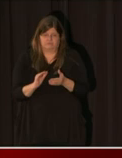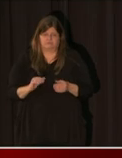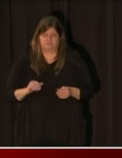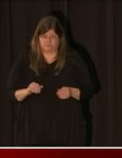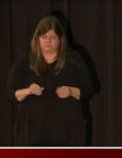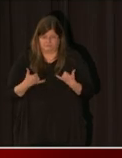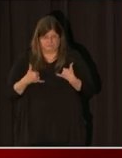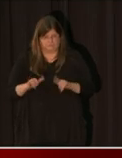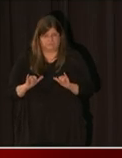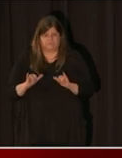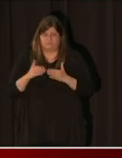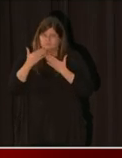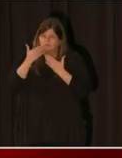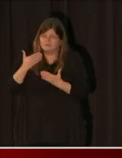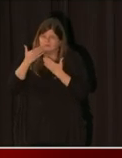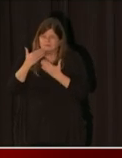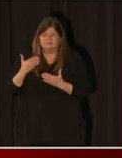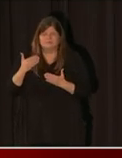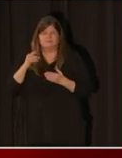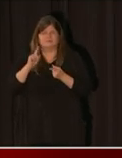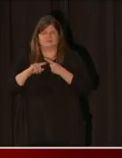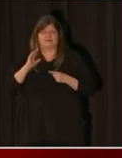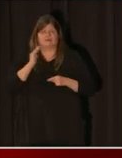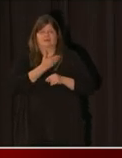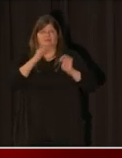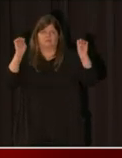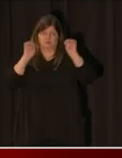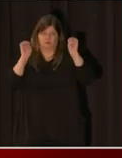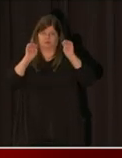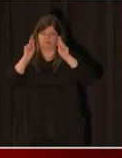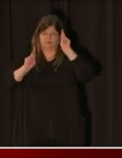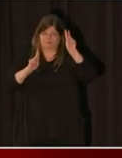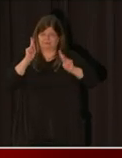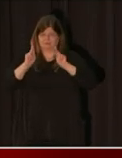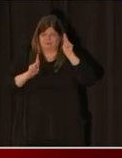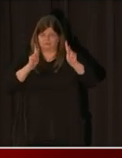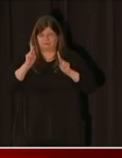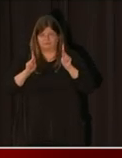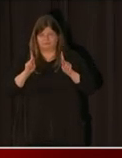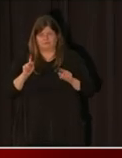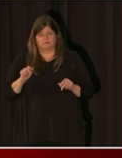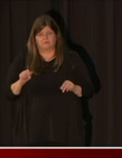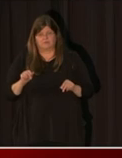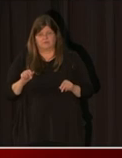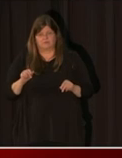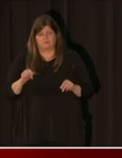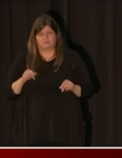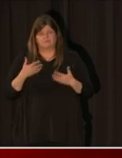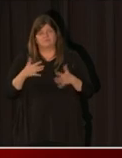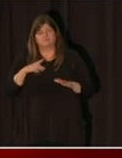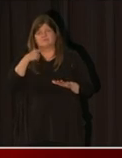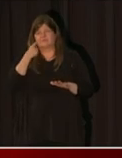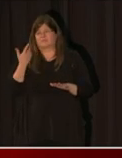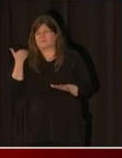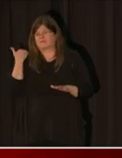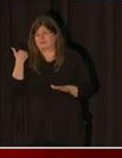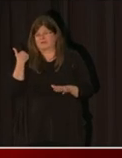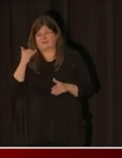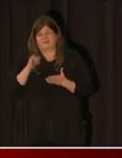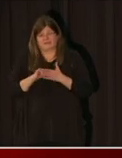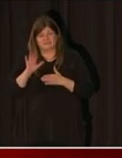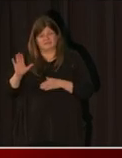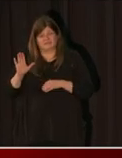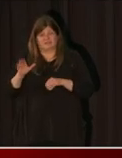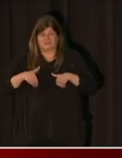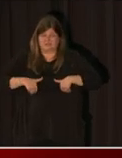grateful for the work of our first responders, and I've said it before, but we're certainly reminded now of the sacrifices they make and